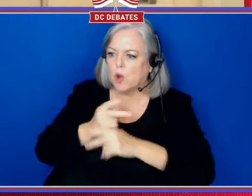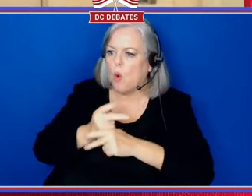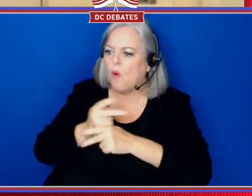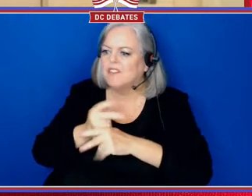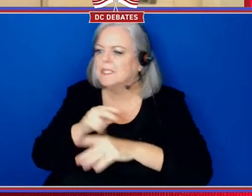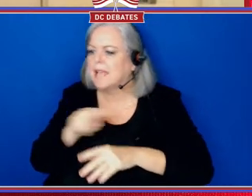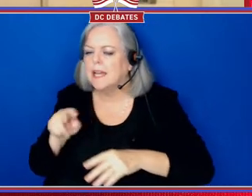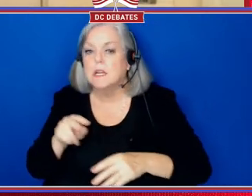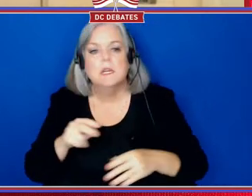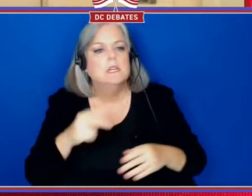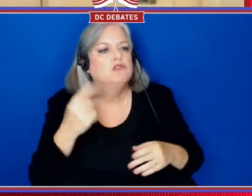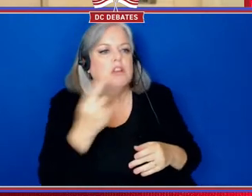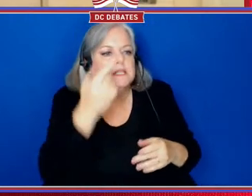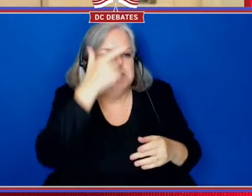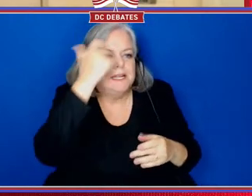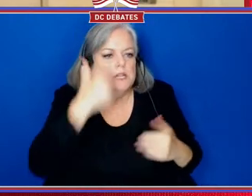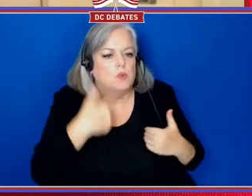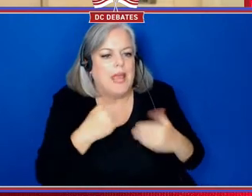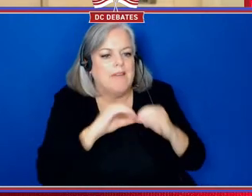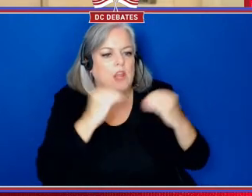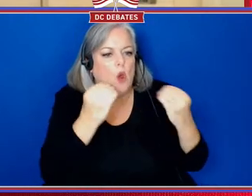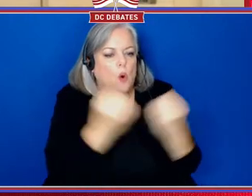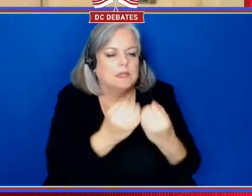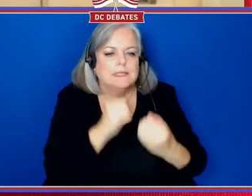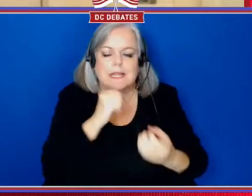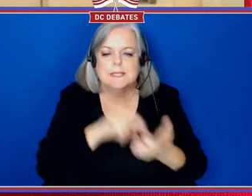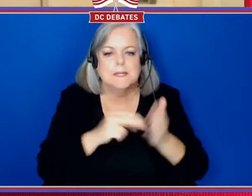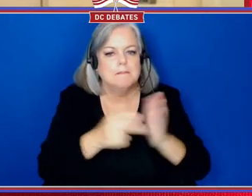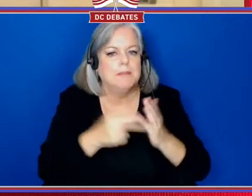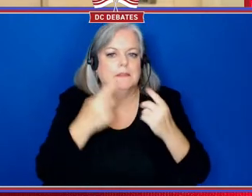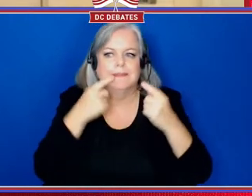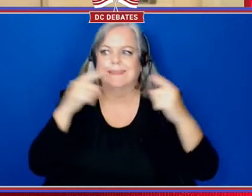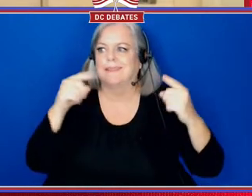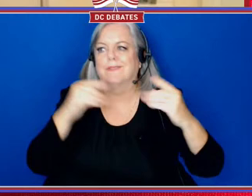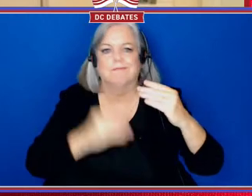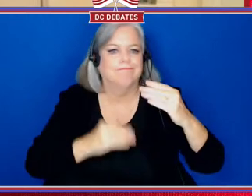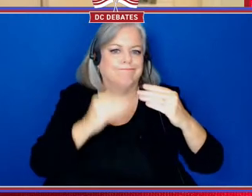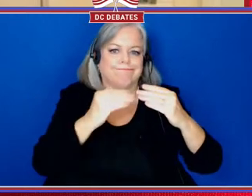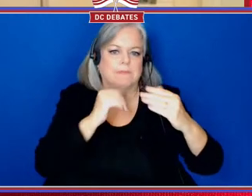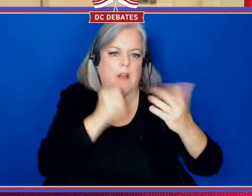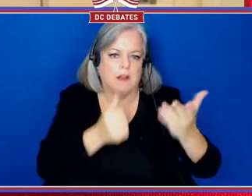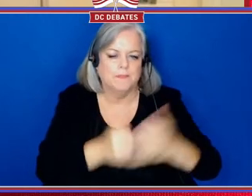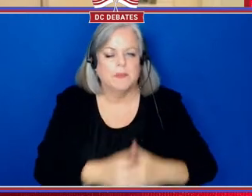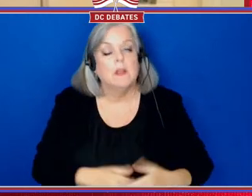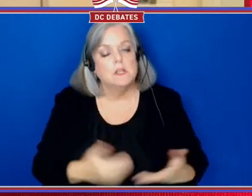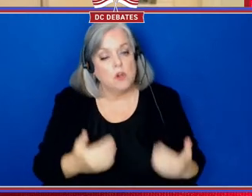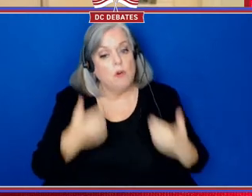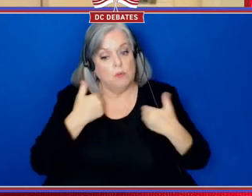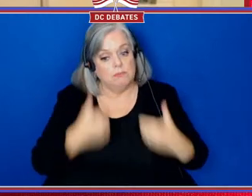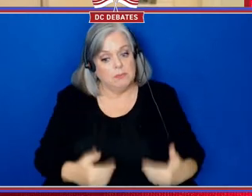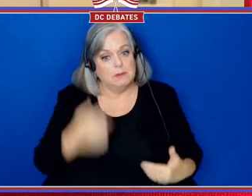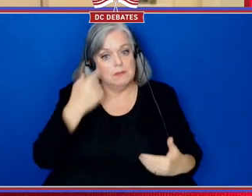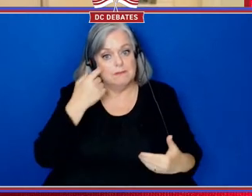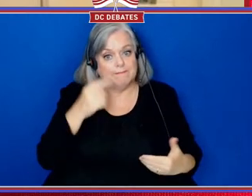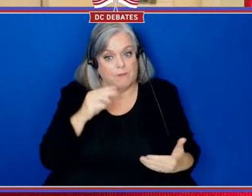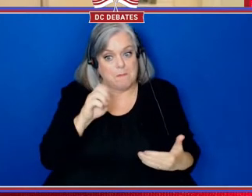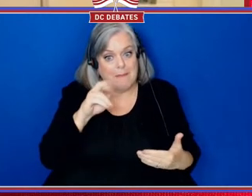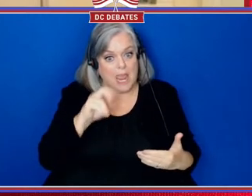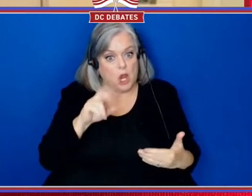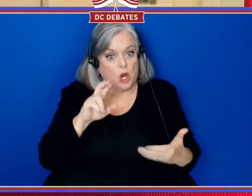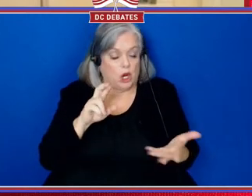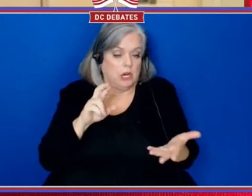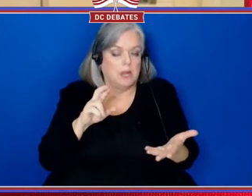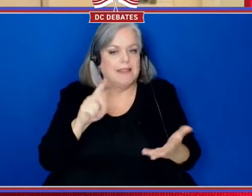mean that they're making the grade. And so for me as mayor, that is my for one of my top priorities, to ensure that every